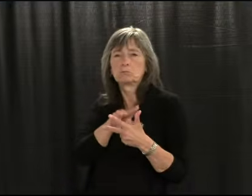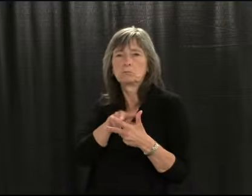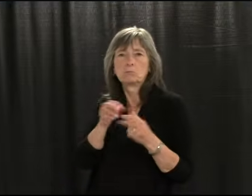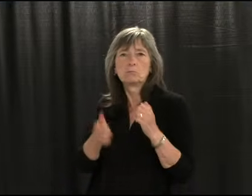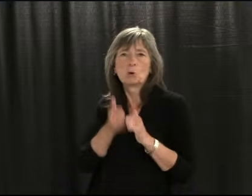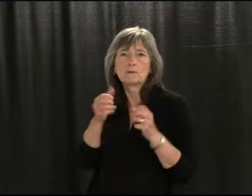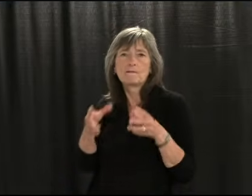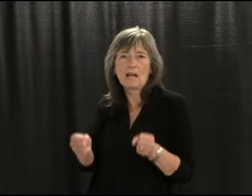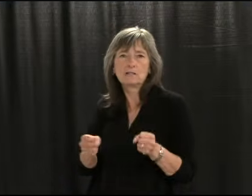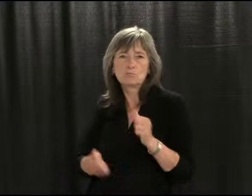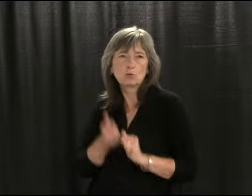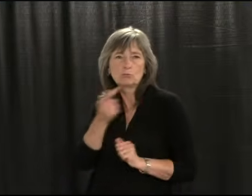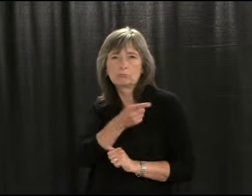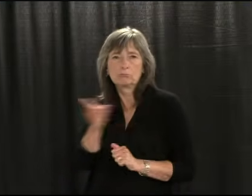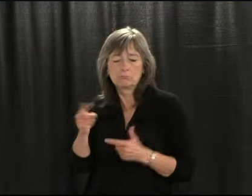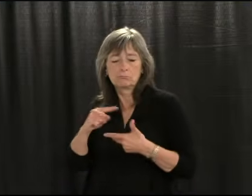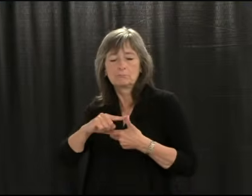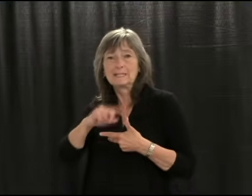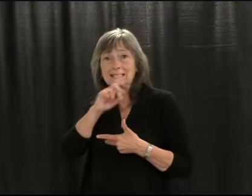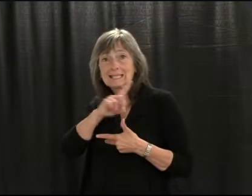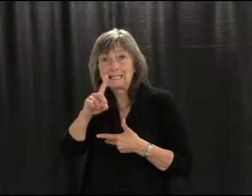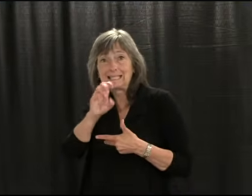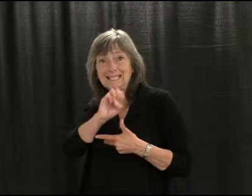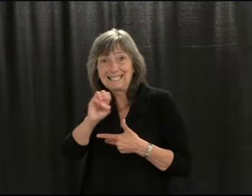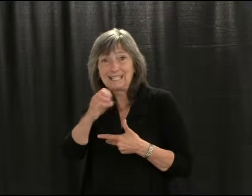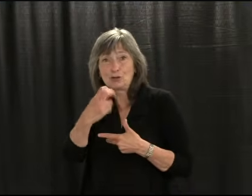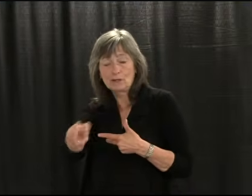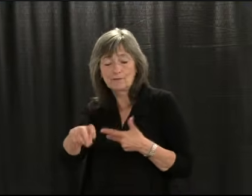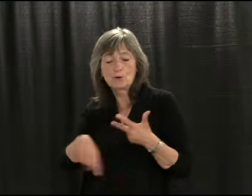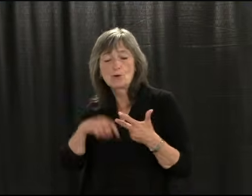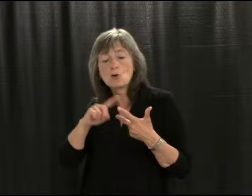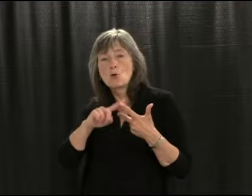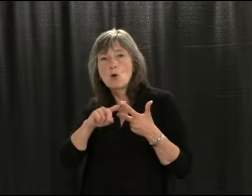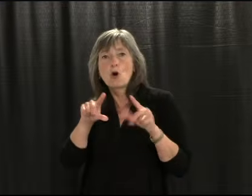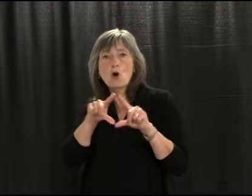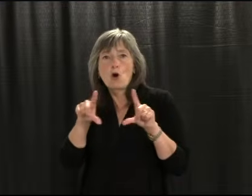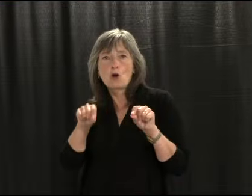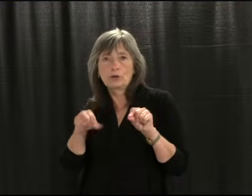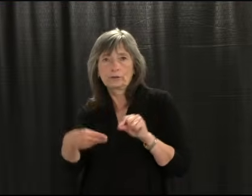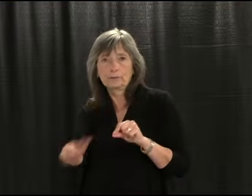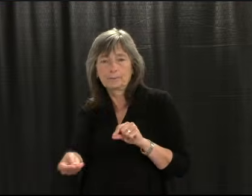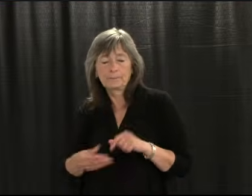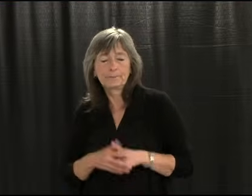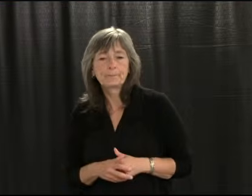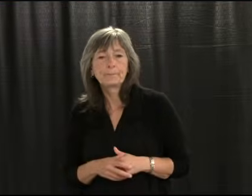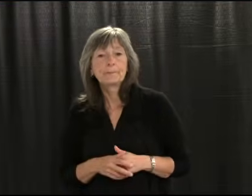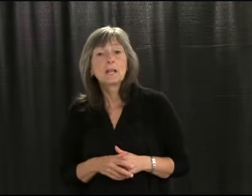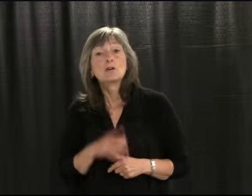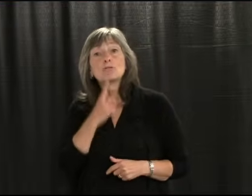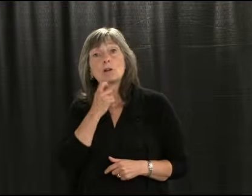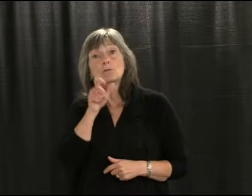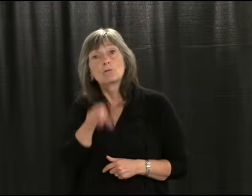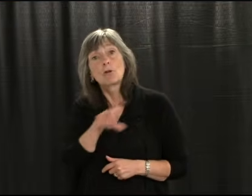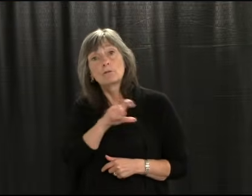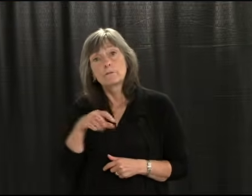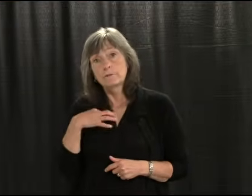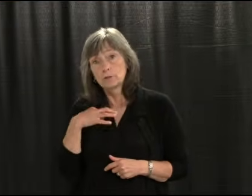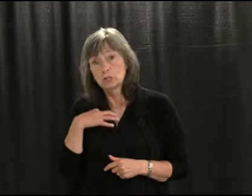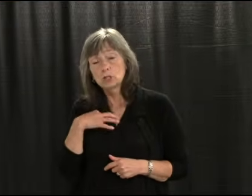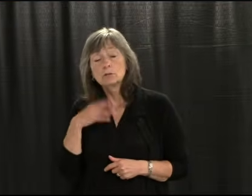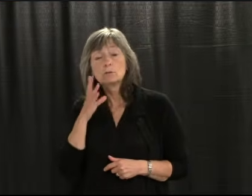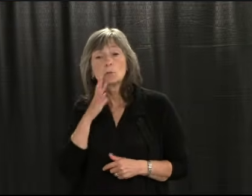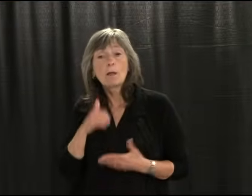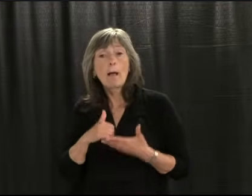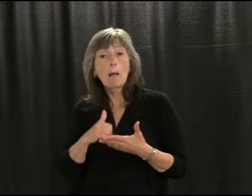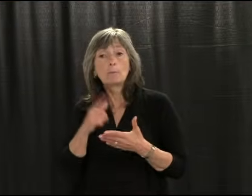and easiest for the majority of individuals, but it's up to you depending on your circumstances. Red Cross volunteers will be available to assist